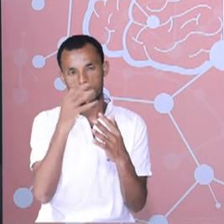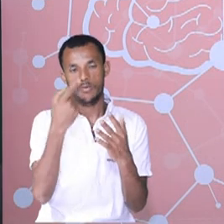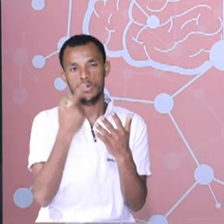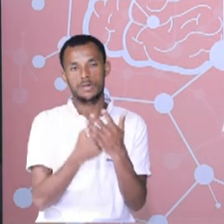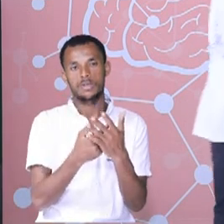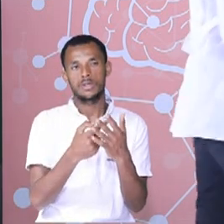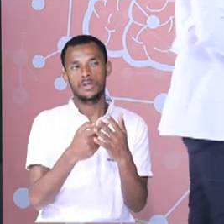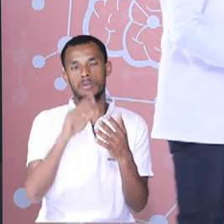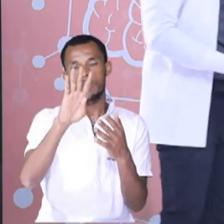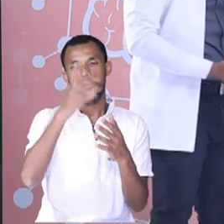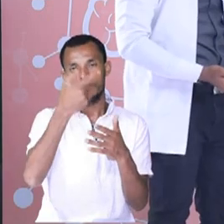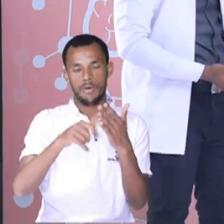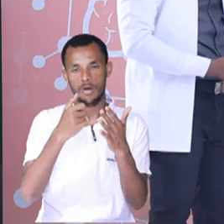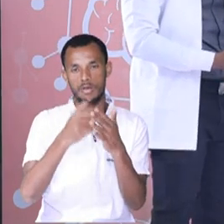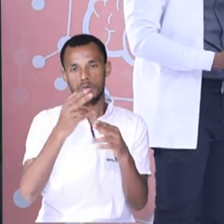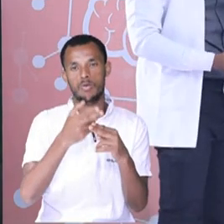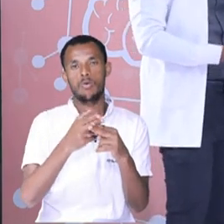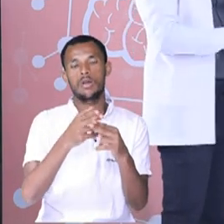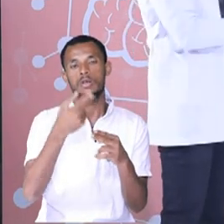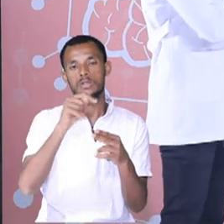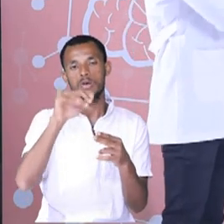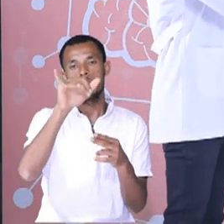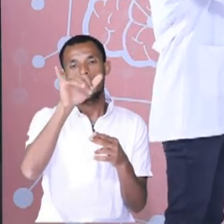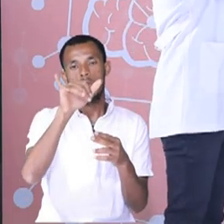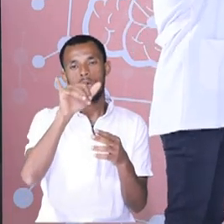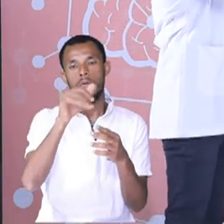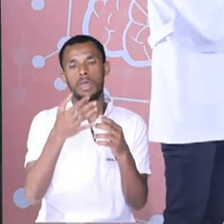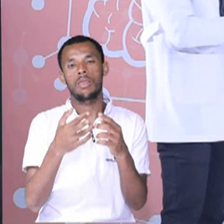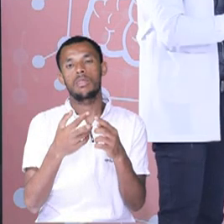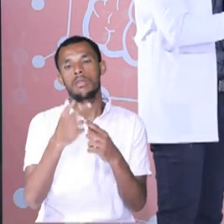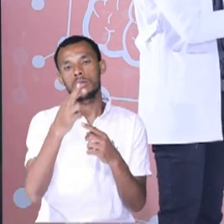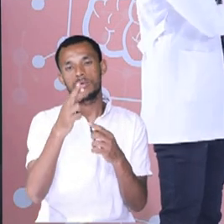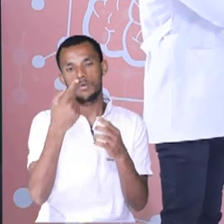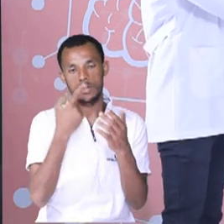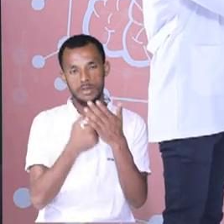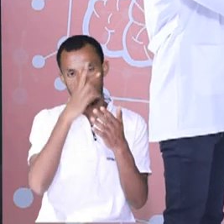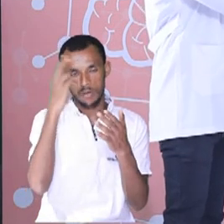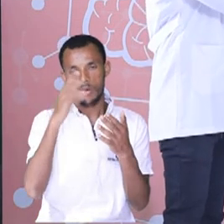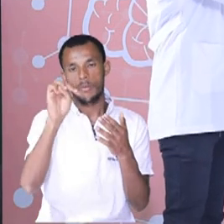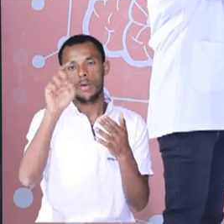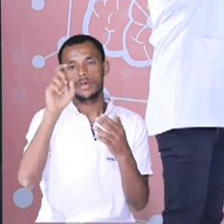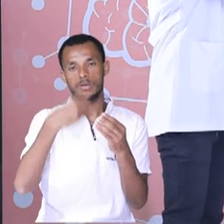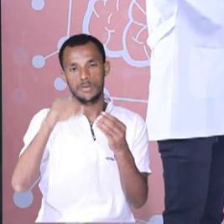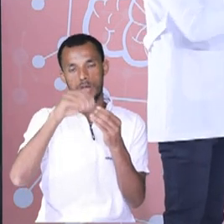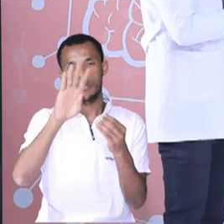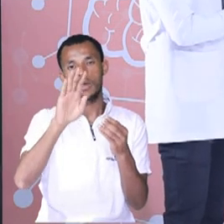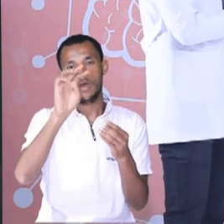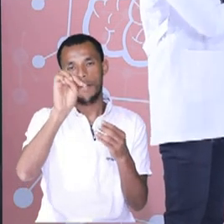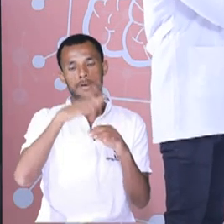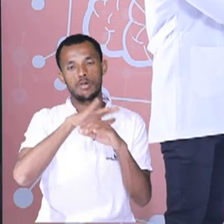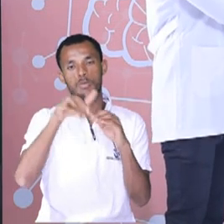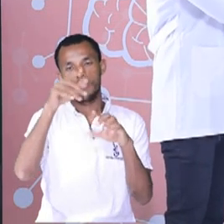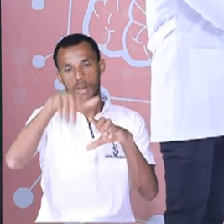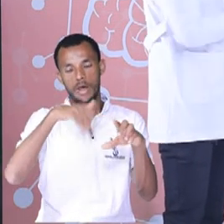this b value. That is called the y-intercept. In the case of y is equal to mx plus b, m is called the slope